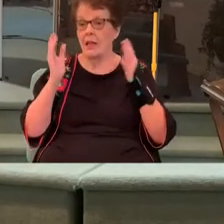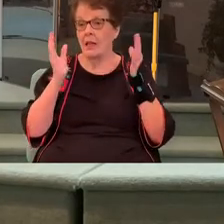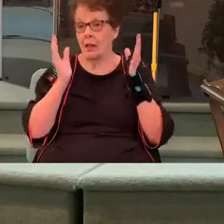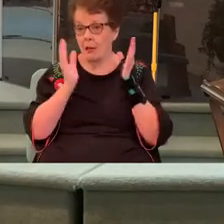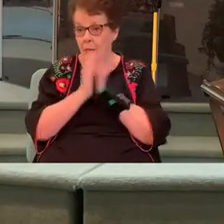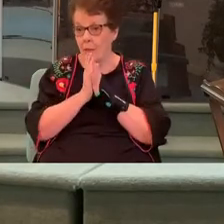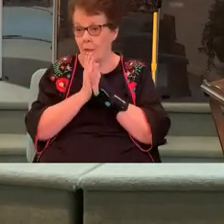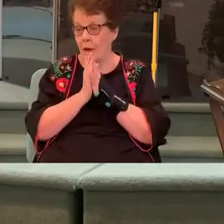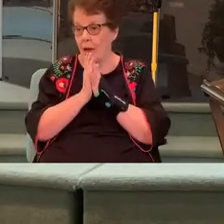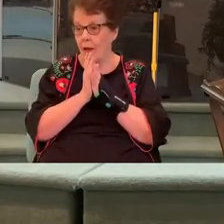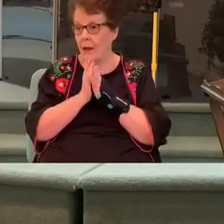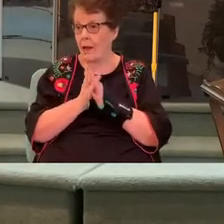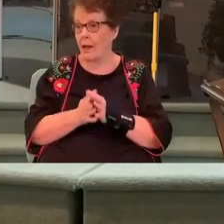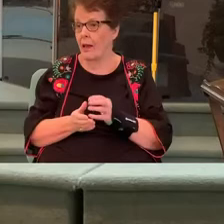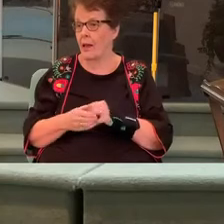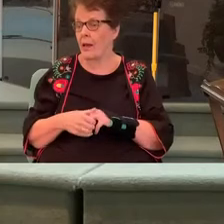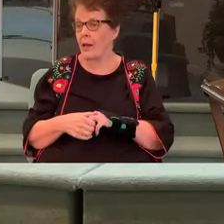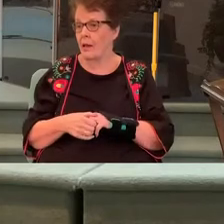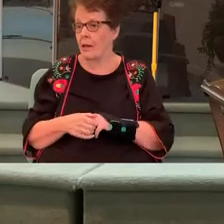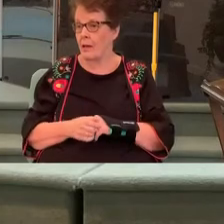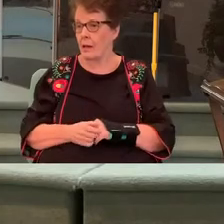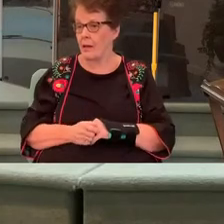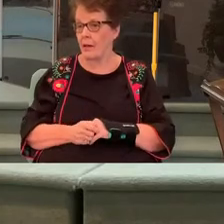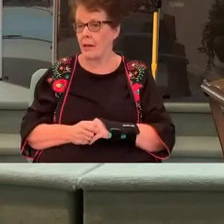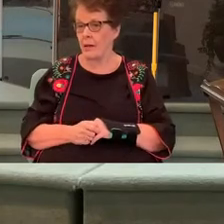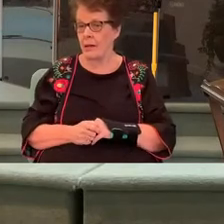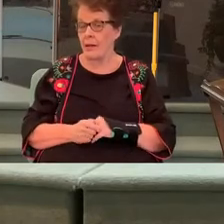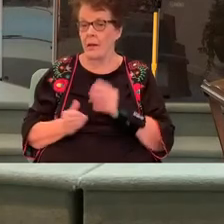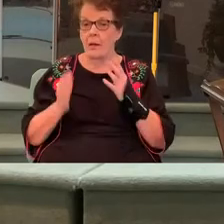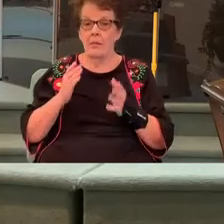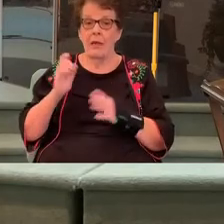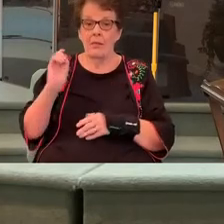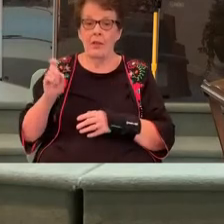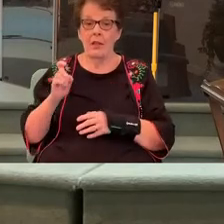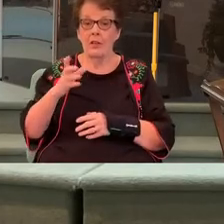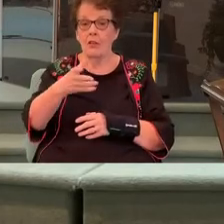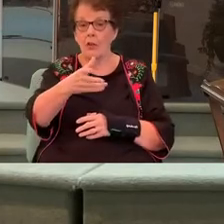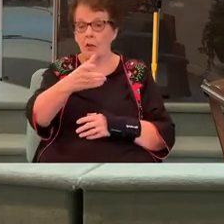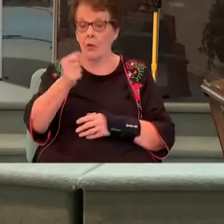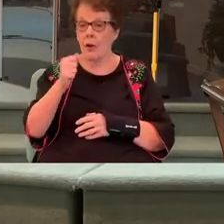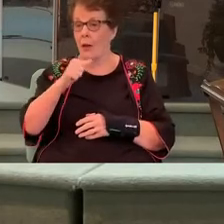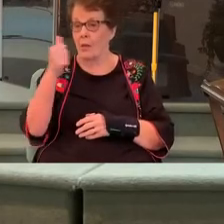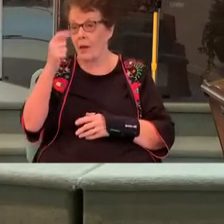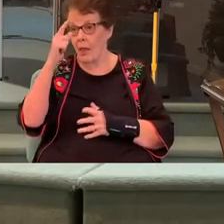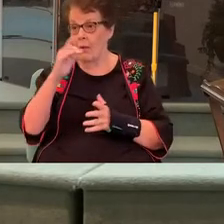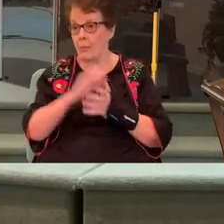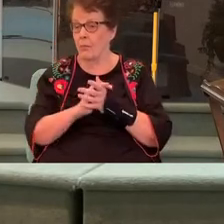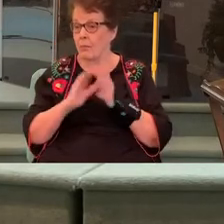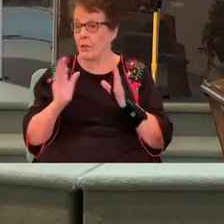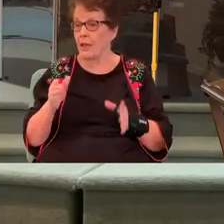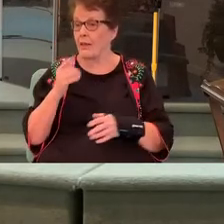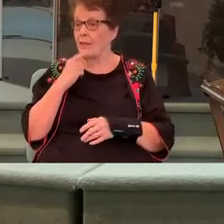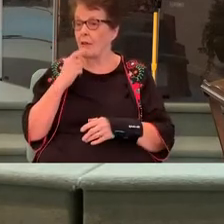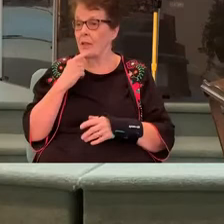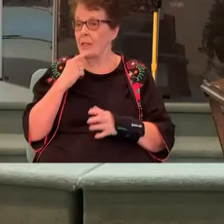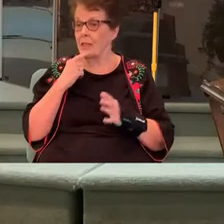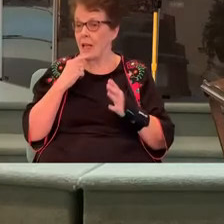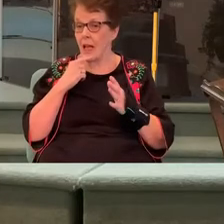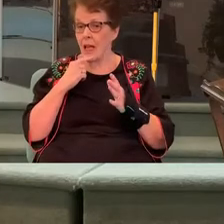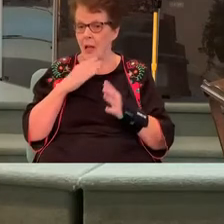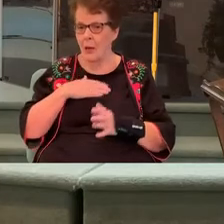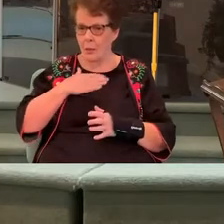might be in this altar. It might be that you need to grab another believer in this room and say, would you please come pray for me? I can't pray right now for